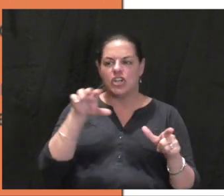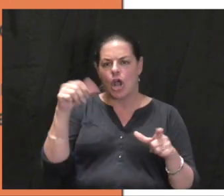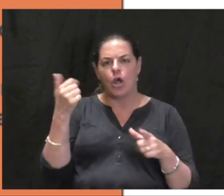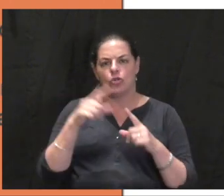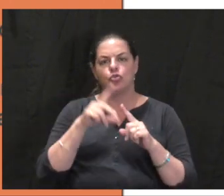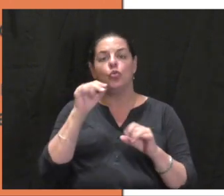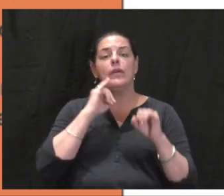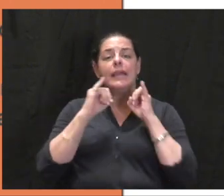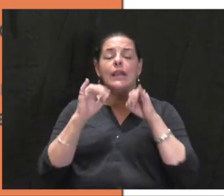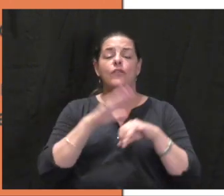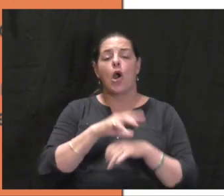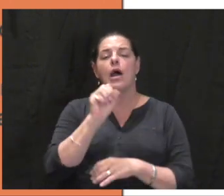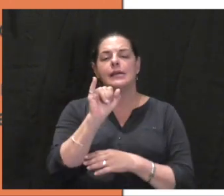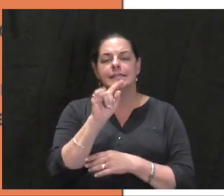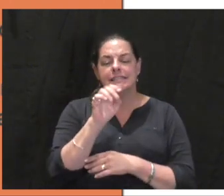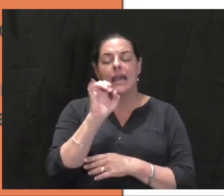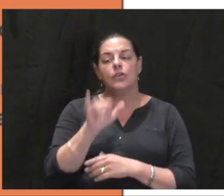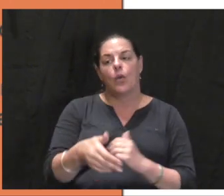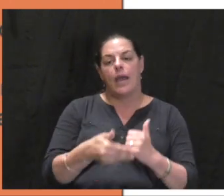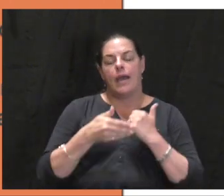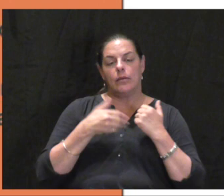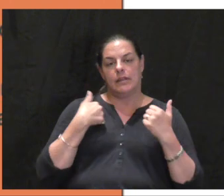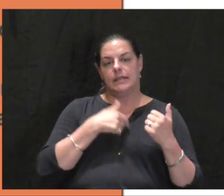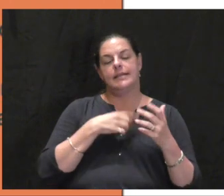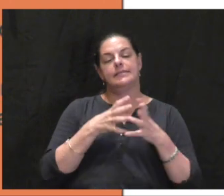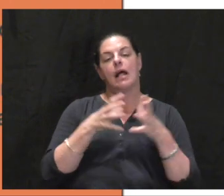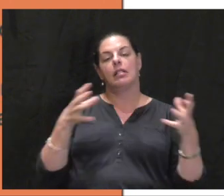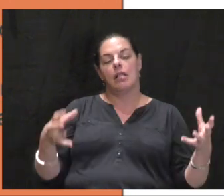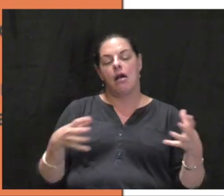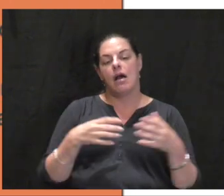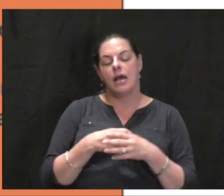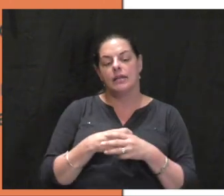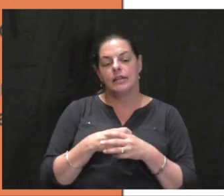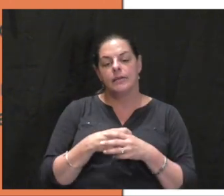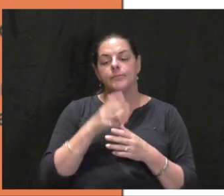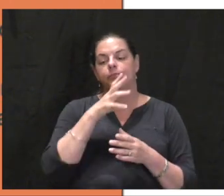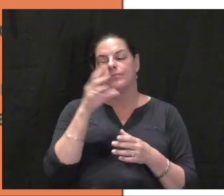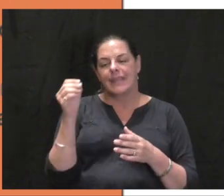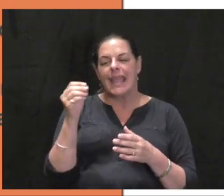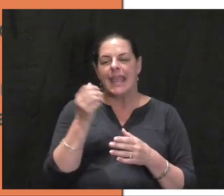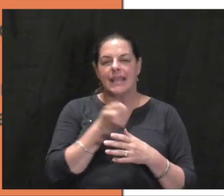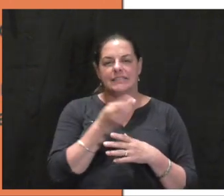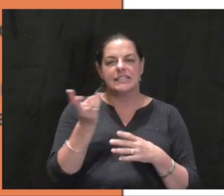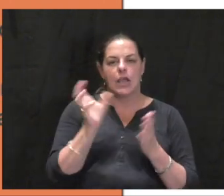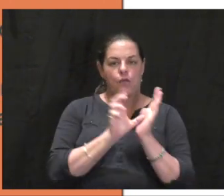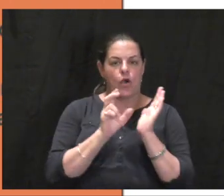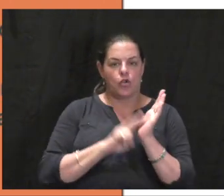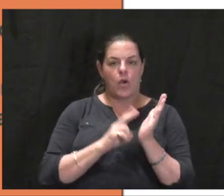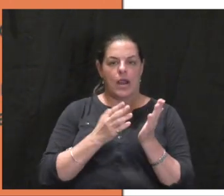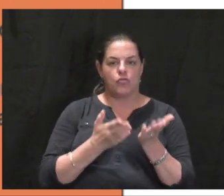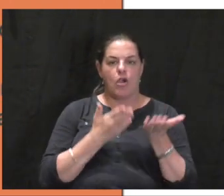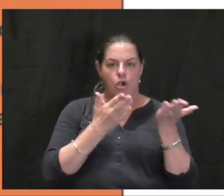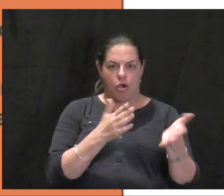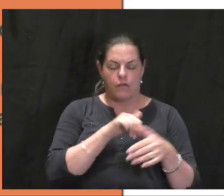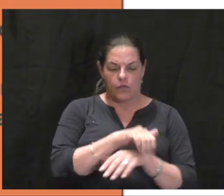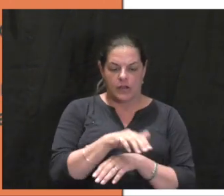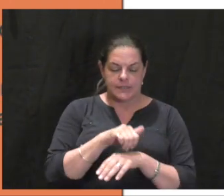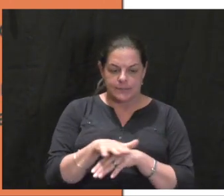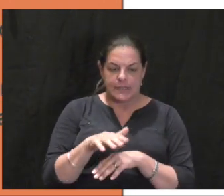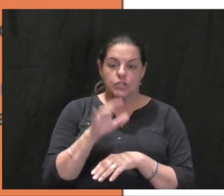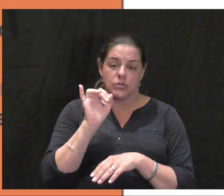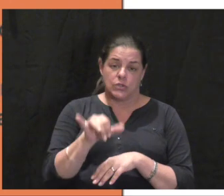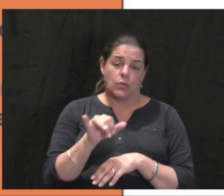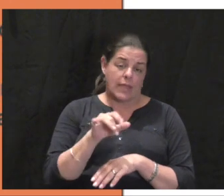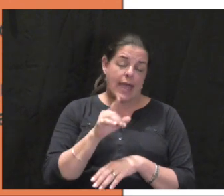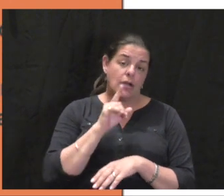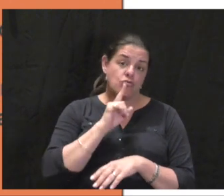plus. And then again, we're continuing to expand our partners. So EPP stands for Educator Preparation Programs, state